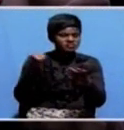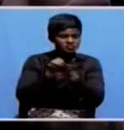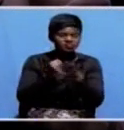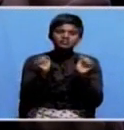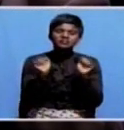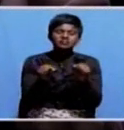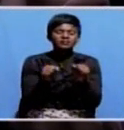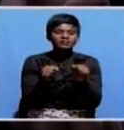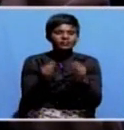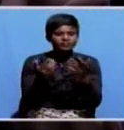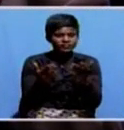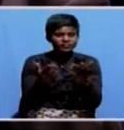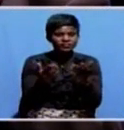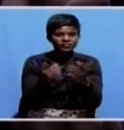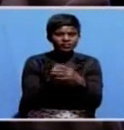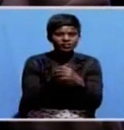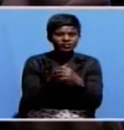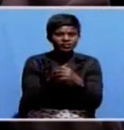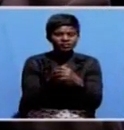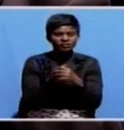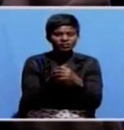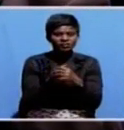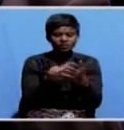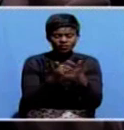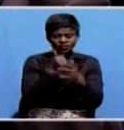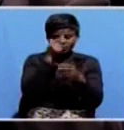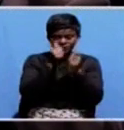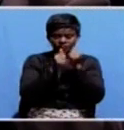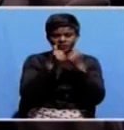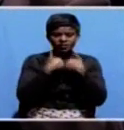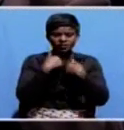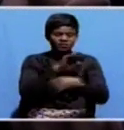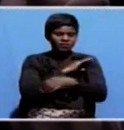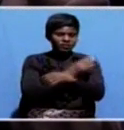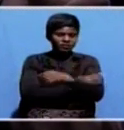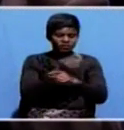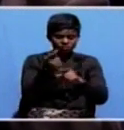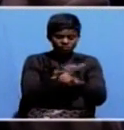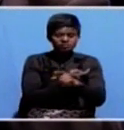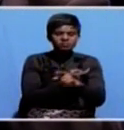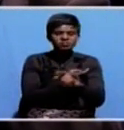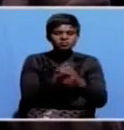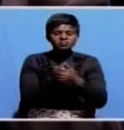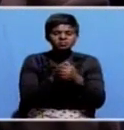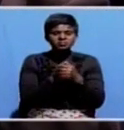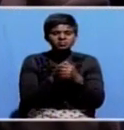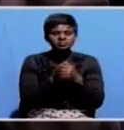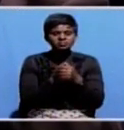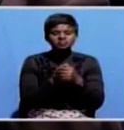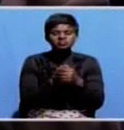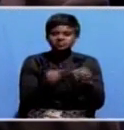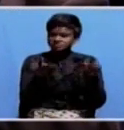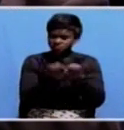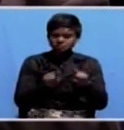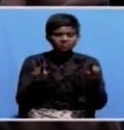argue your case properly because you have a mandate from the electorate. It was the same